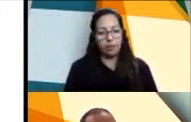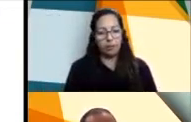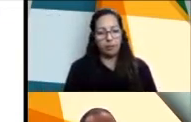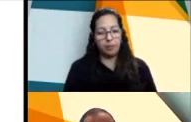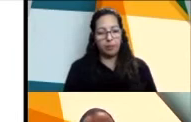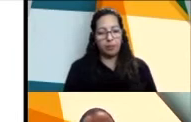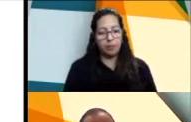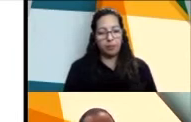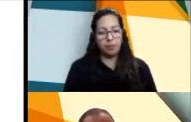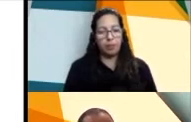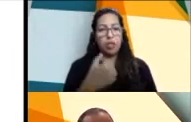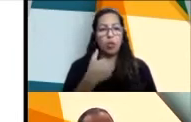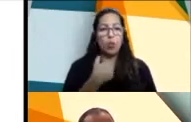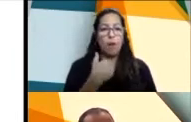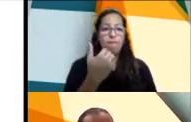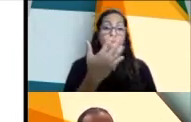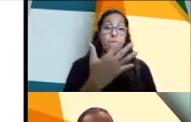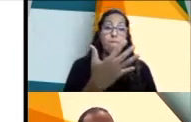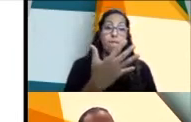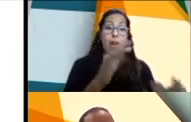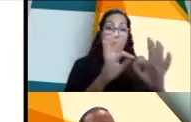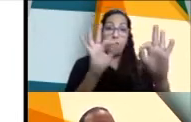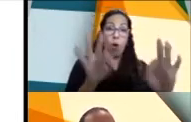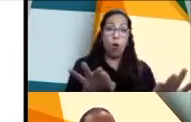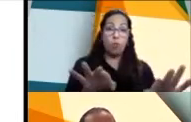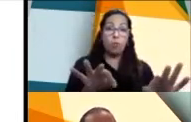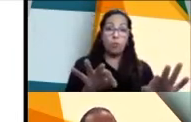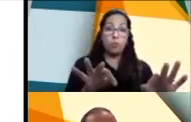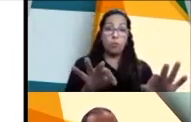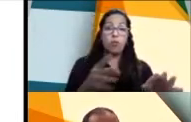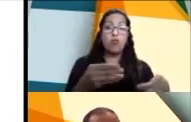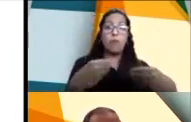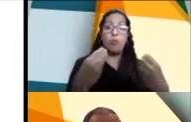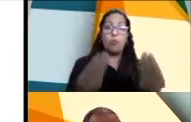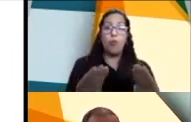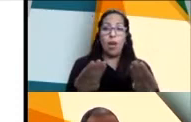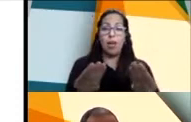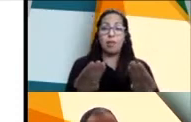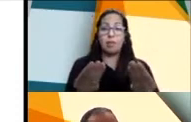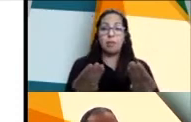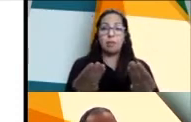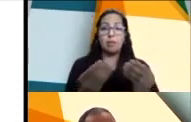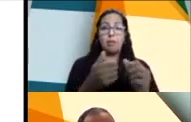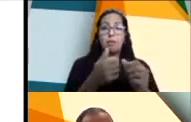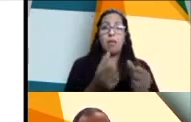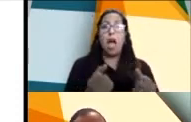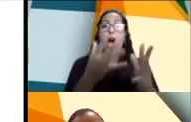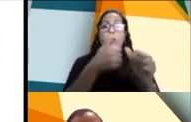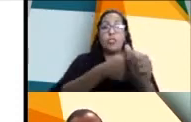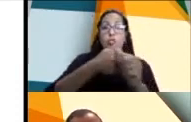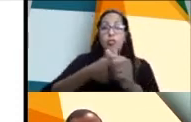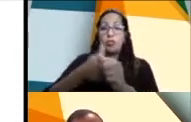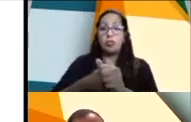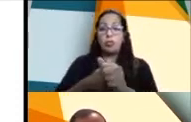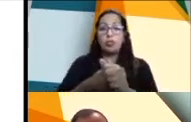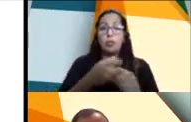have 5 forms in which you have to provide your unit cost per